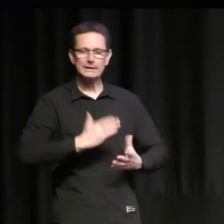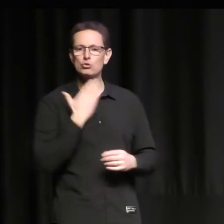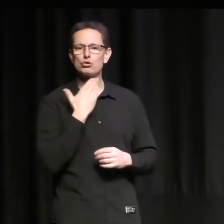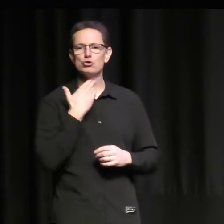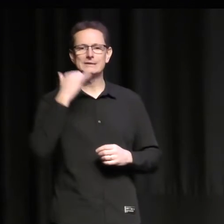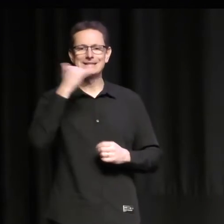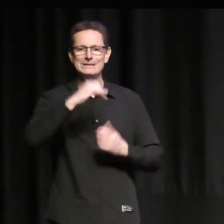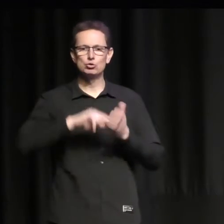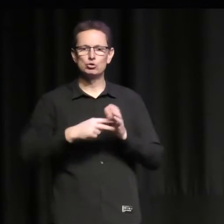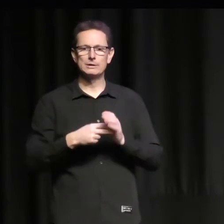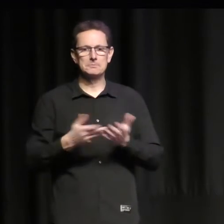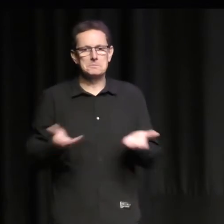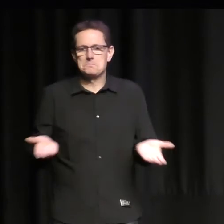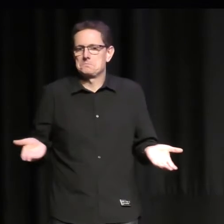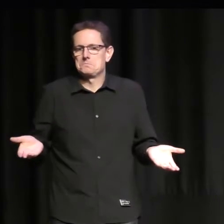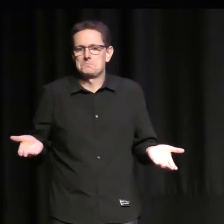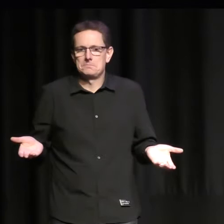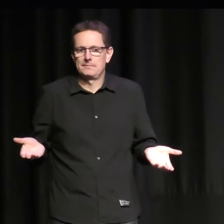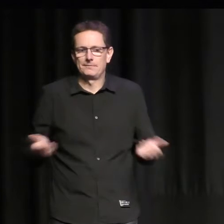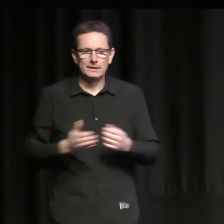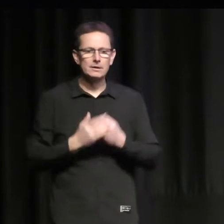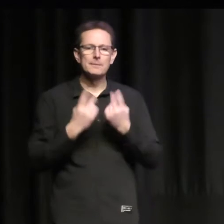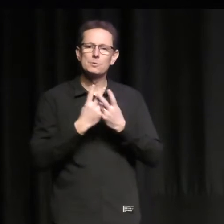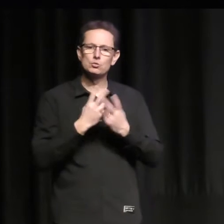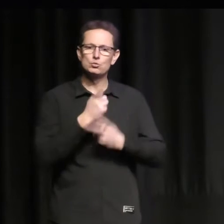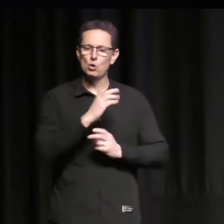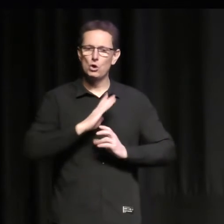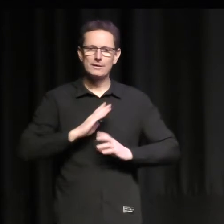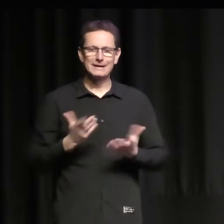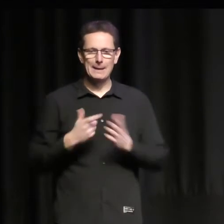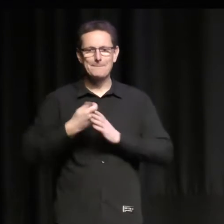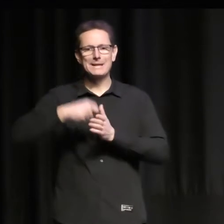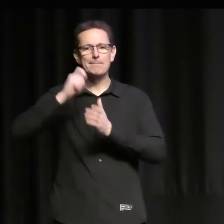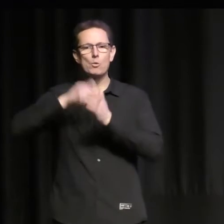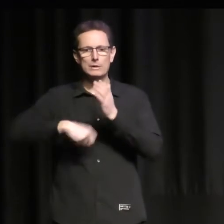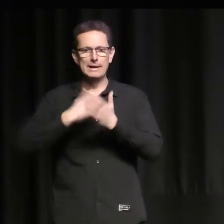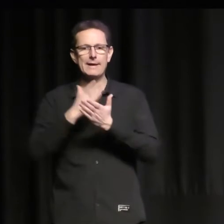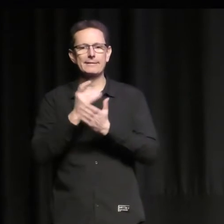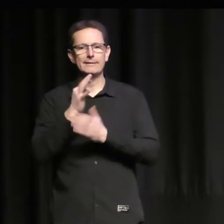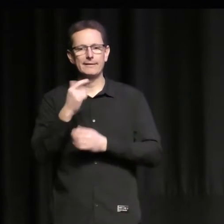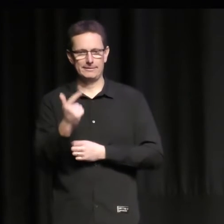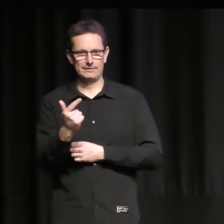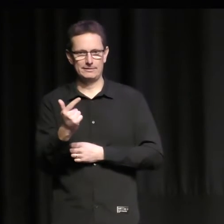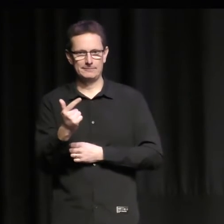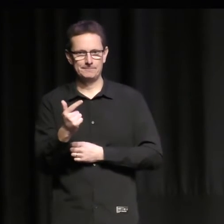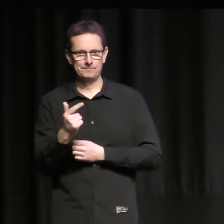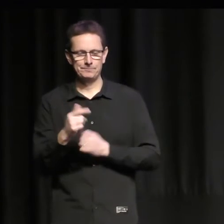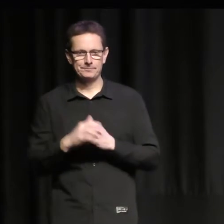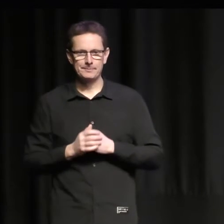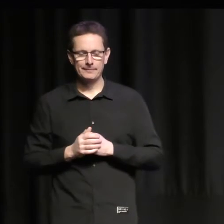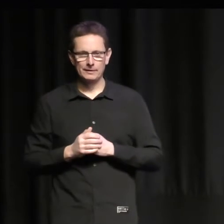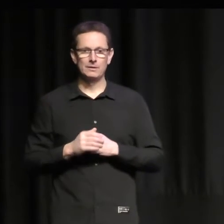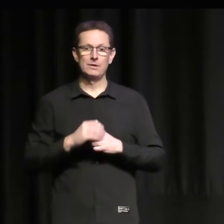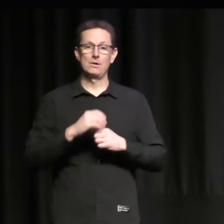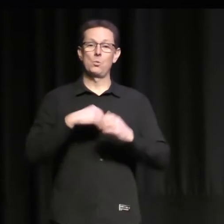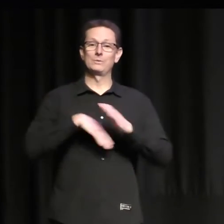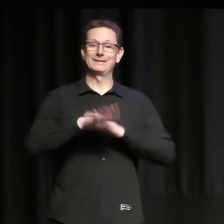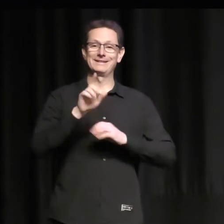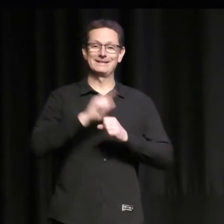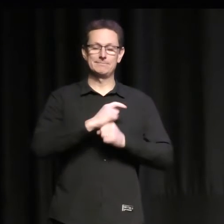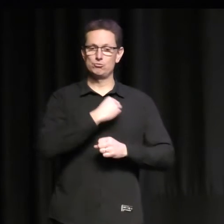system. And so you don't have civil rights. And meanwhile, governments are